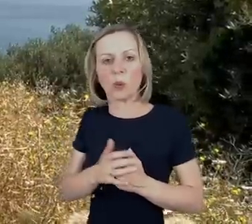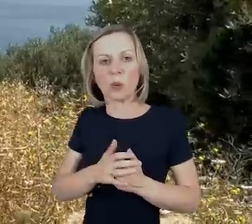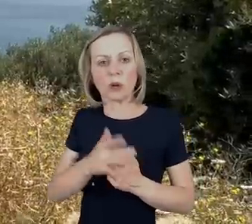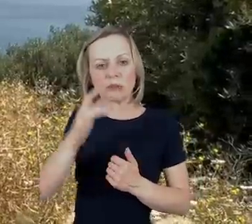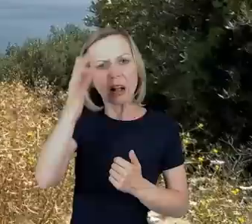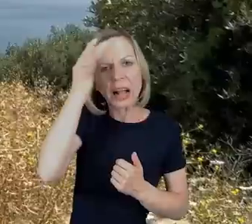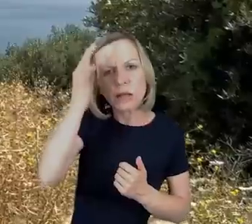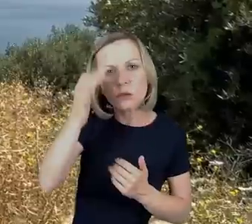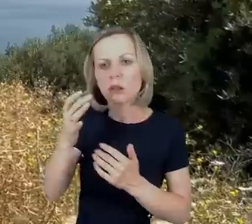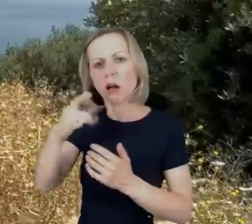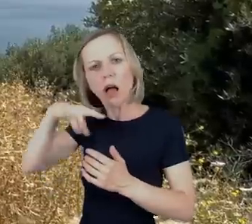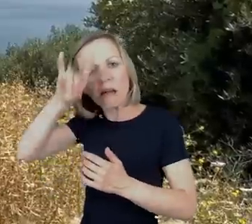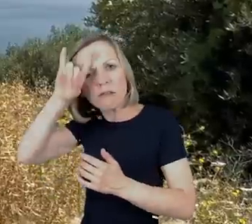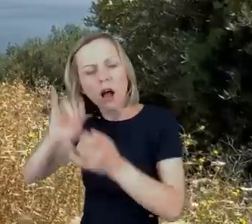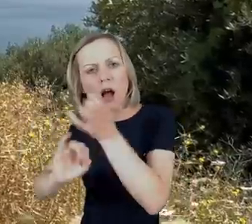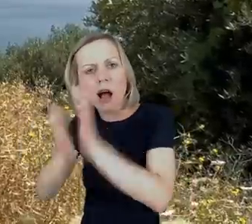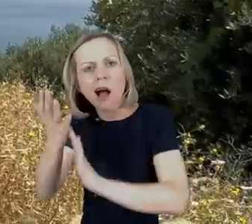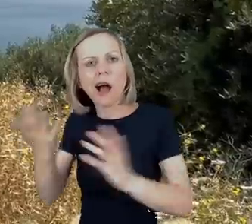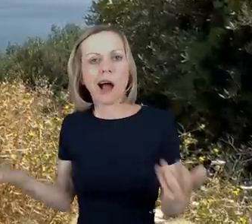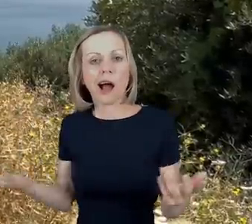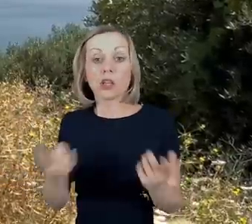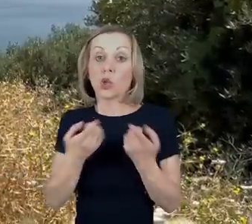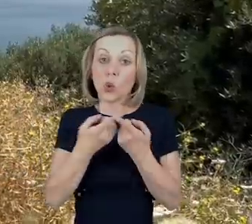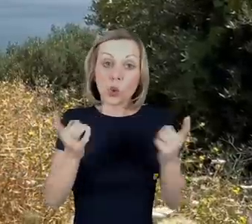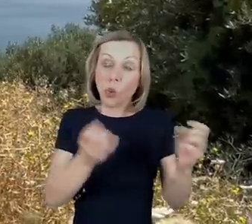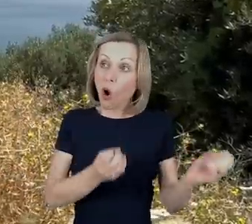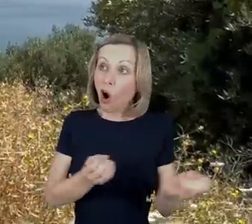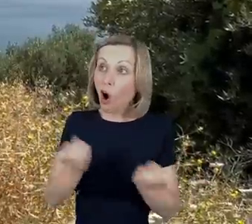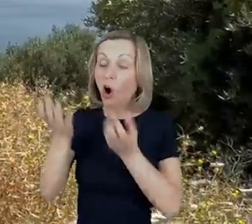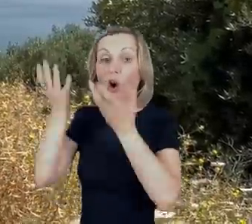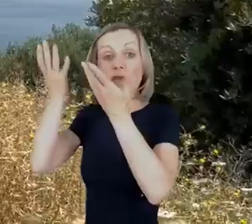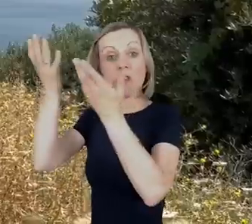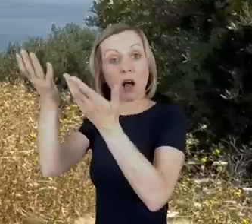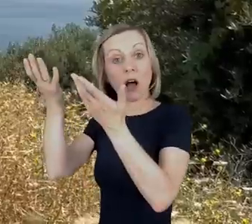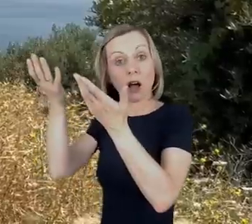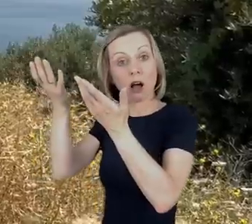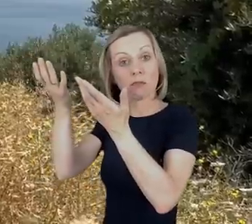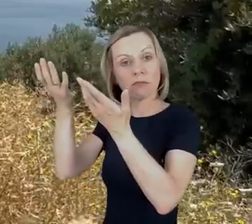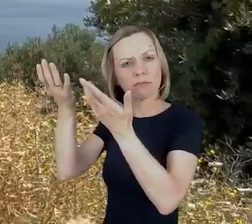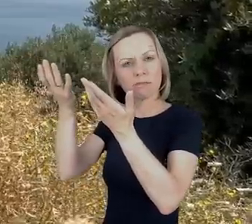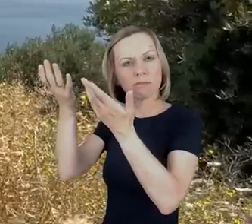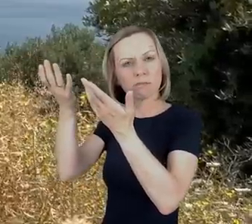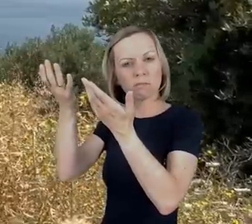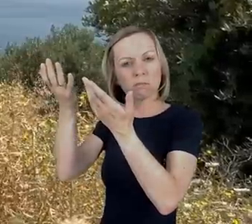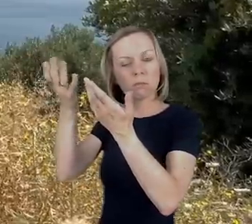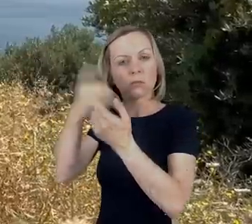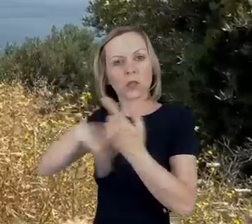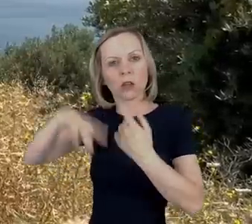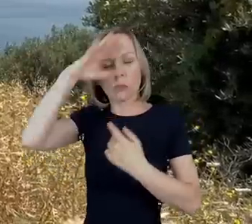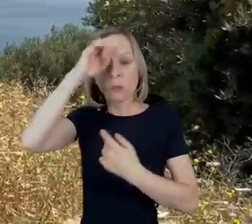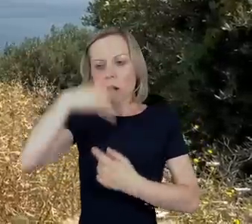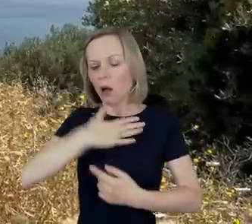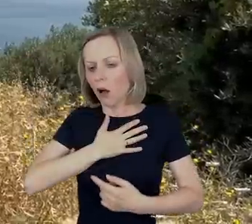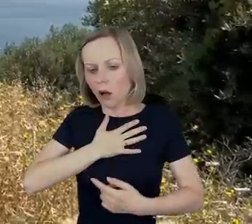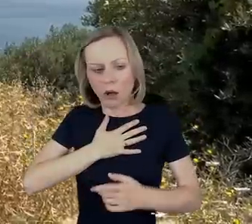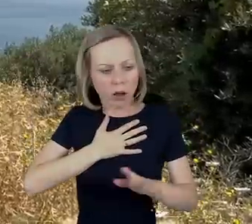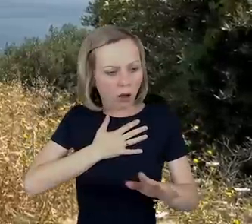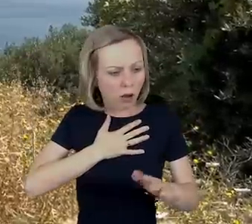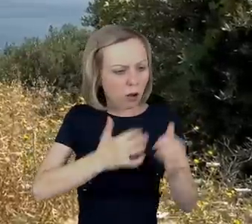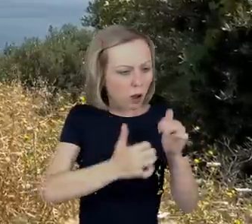fool, you will be liable to the hell of fire. So when you are offering your gift at the